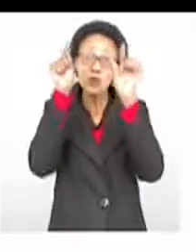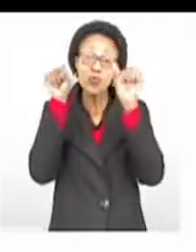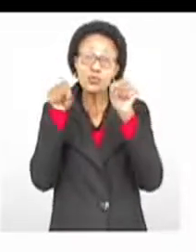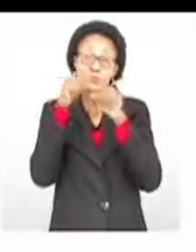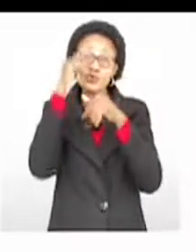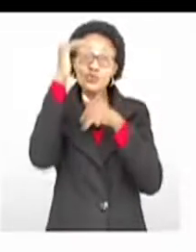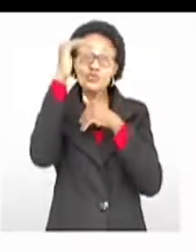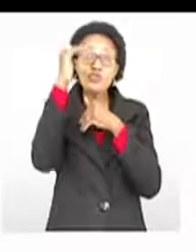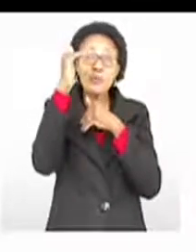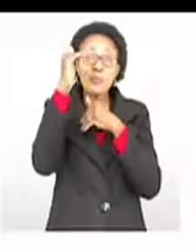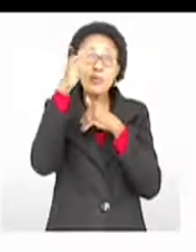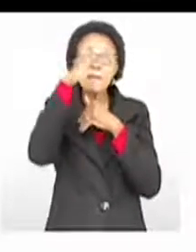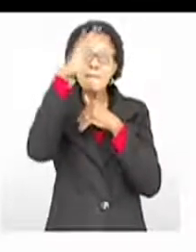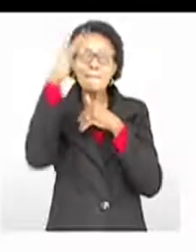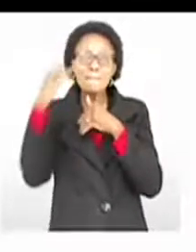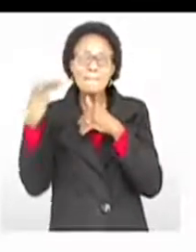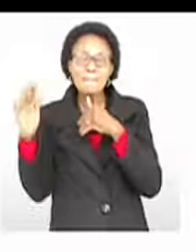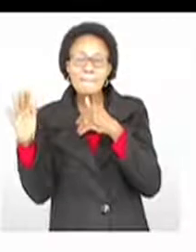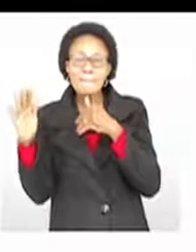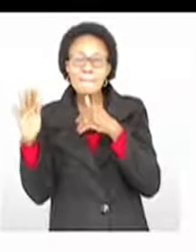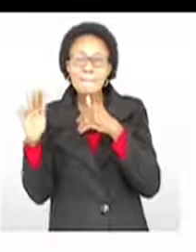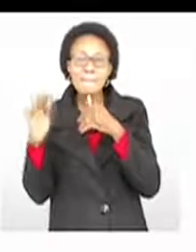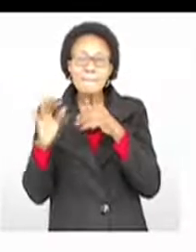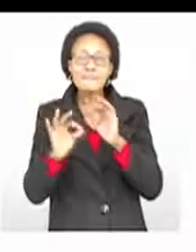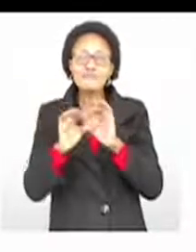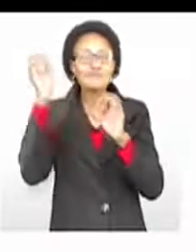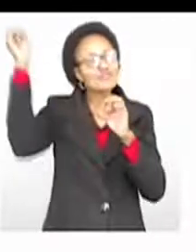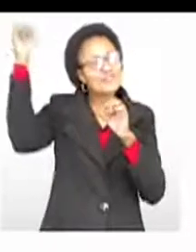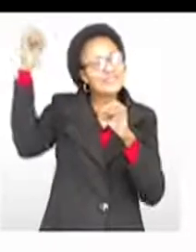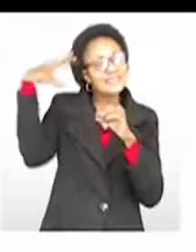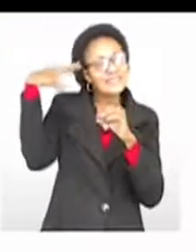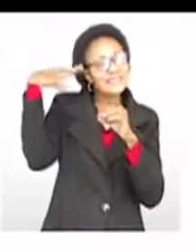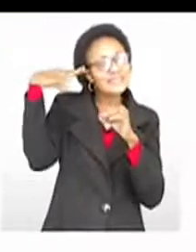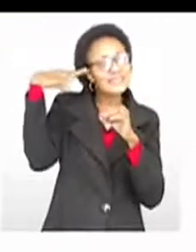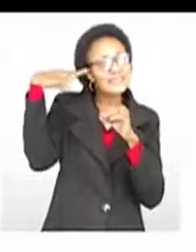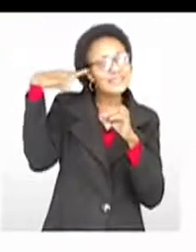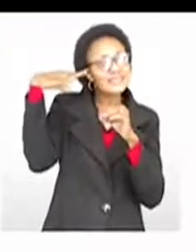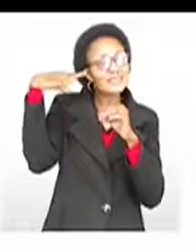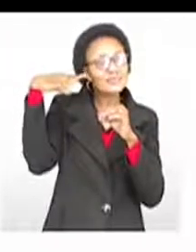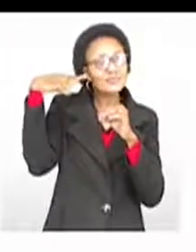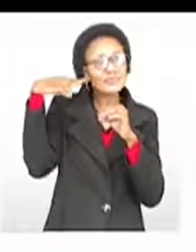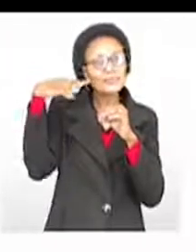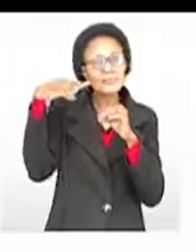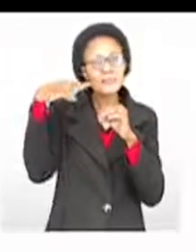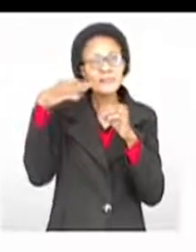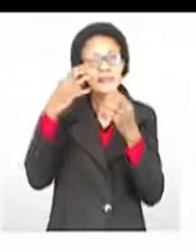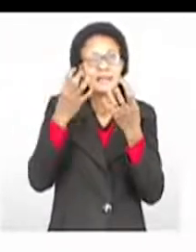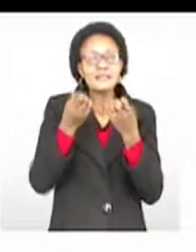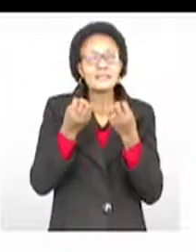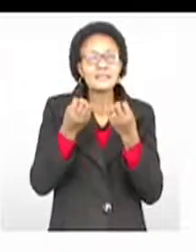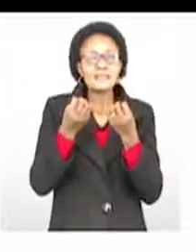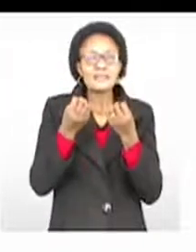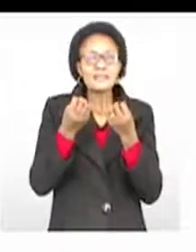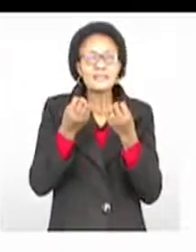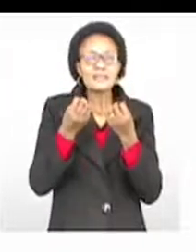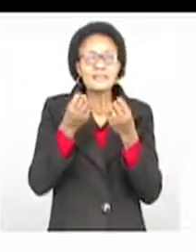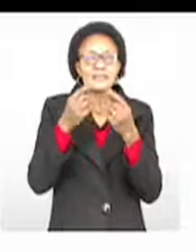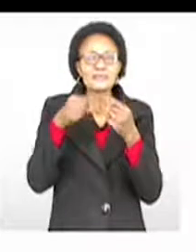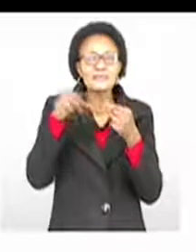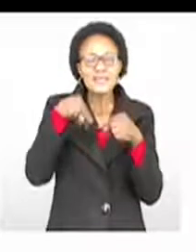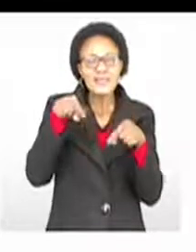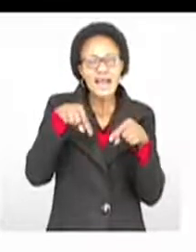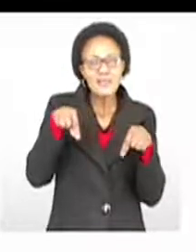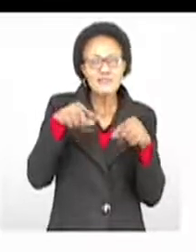have a mountain, we have a beautiful sun, and we have a couple of things that are sprinkled round the